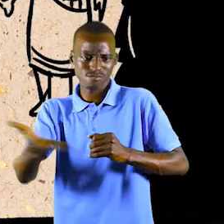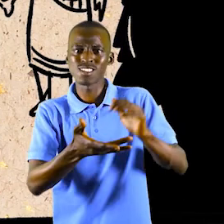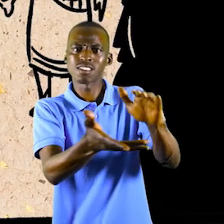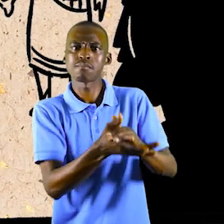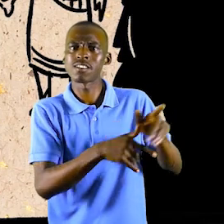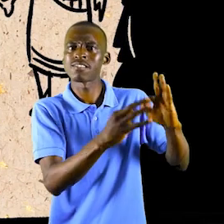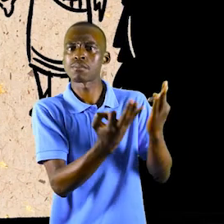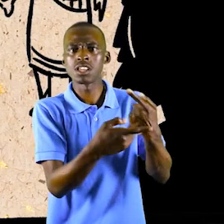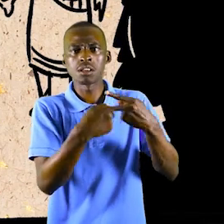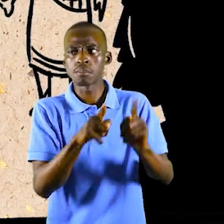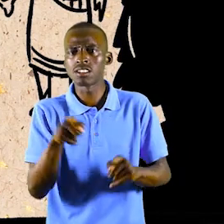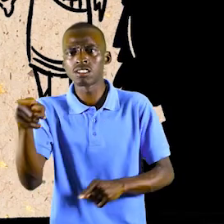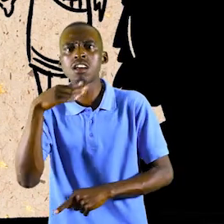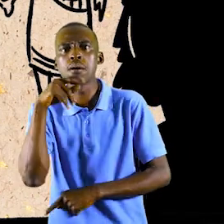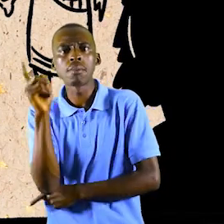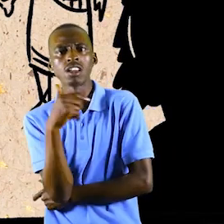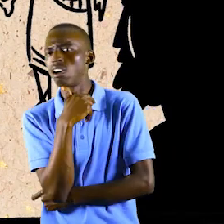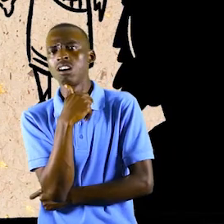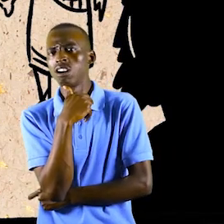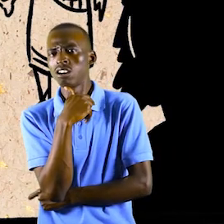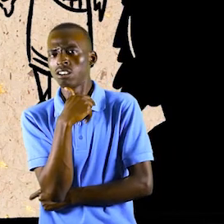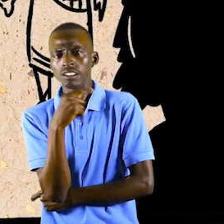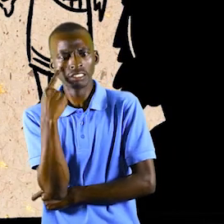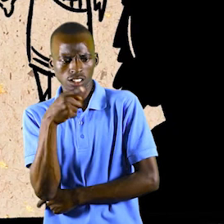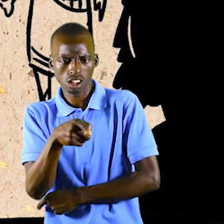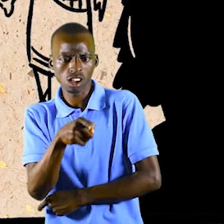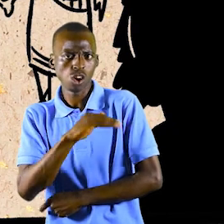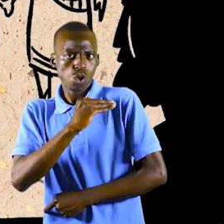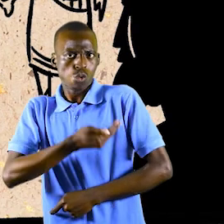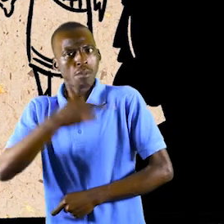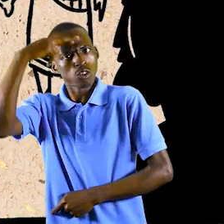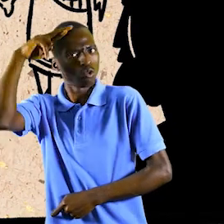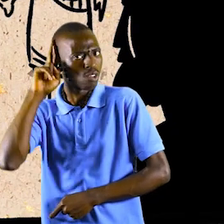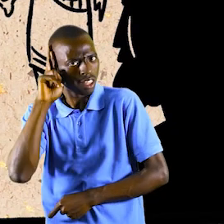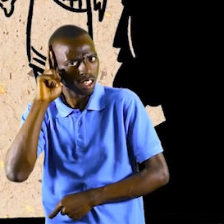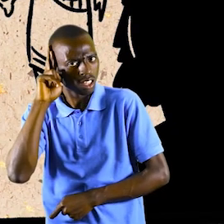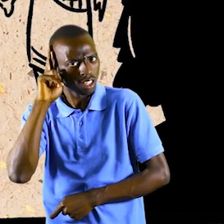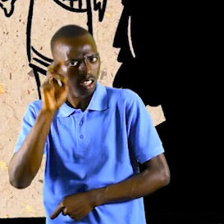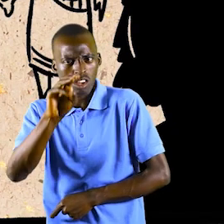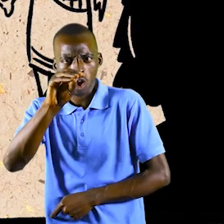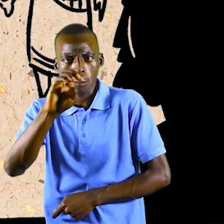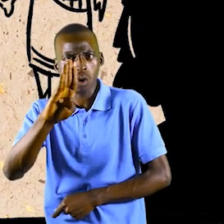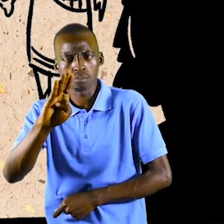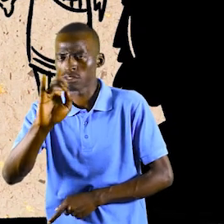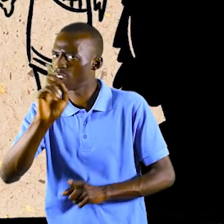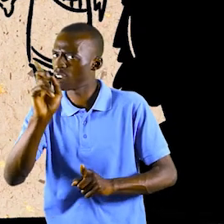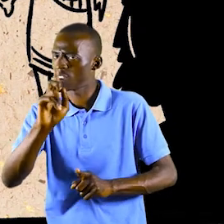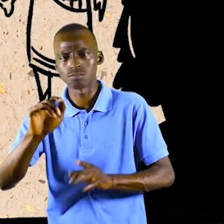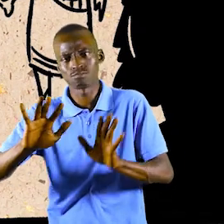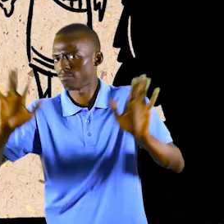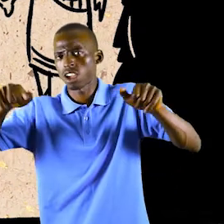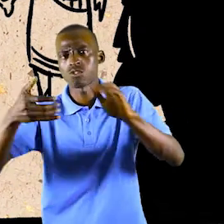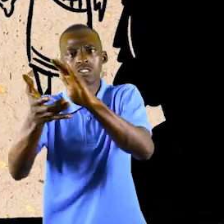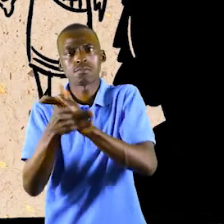to redeem the family. But at the last second, this family member finds out that he's going to have to marry Ruth, the Moabite, and so he